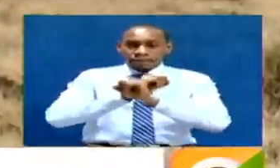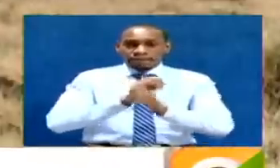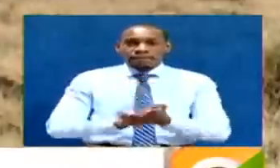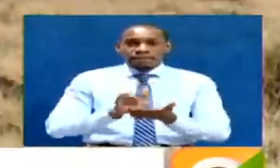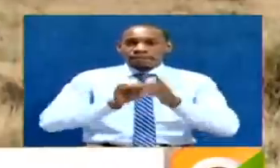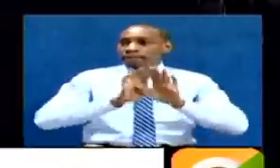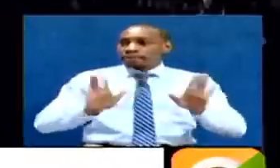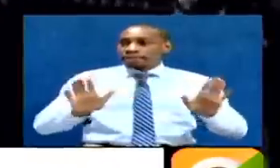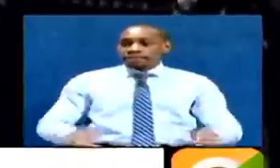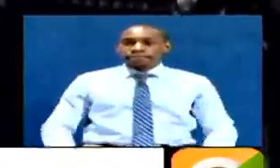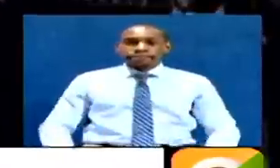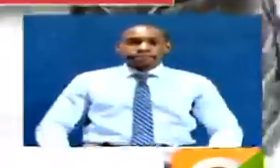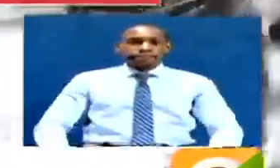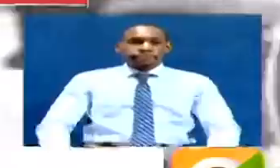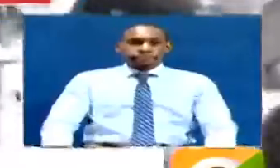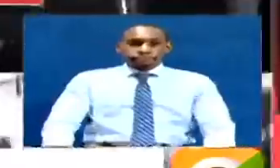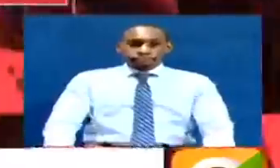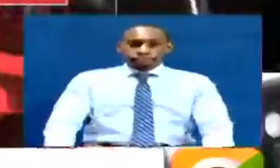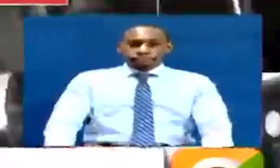bottom line.